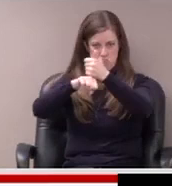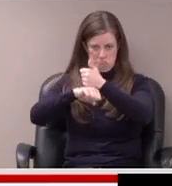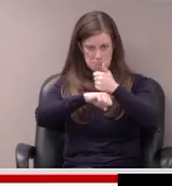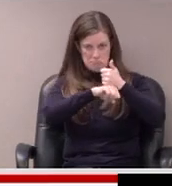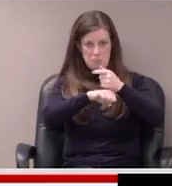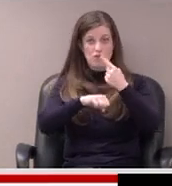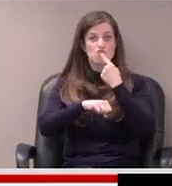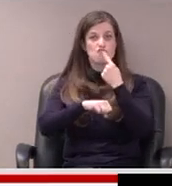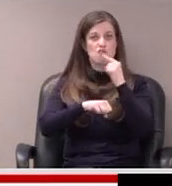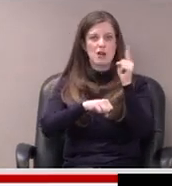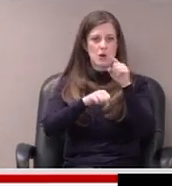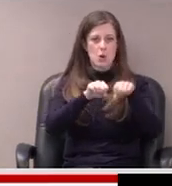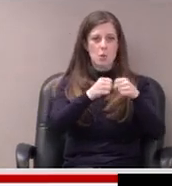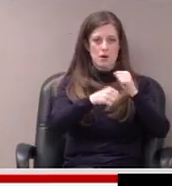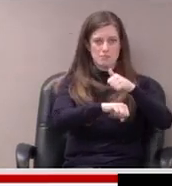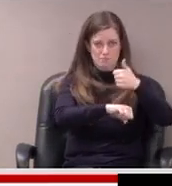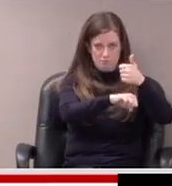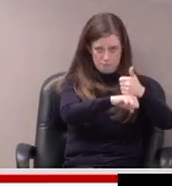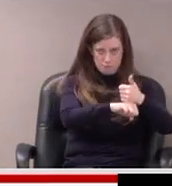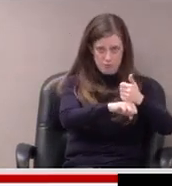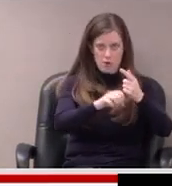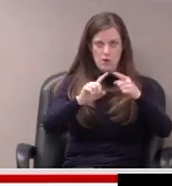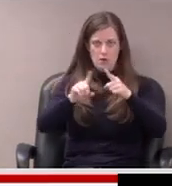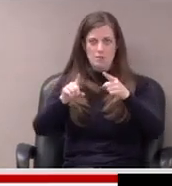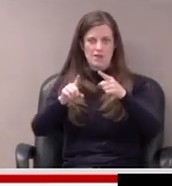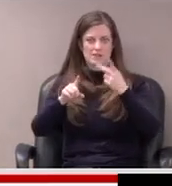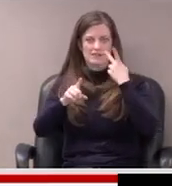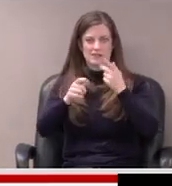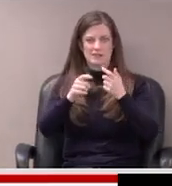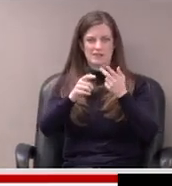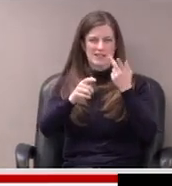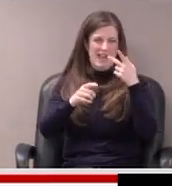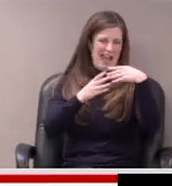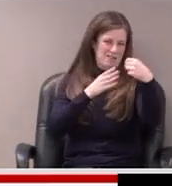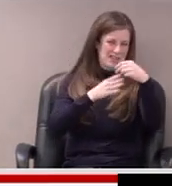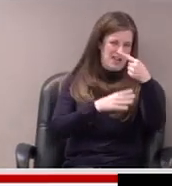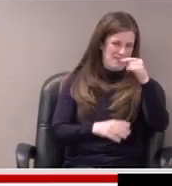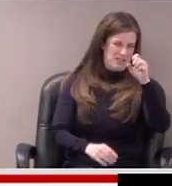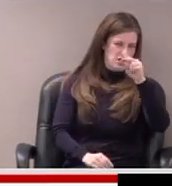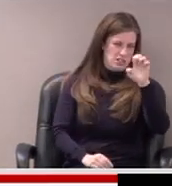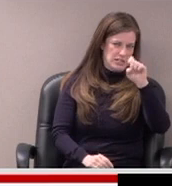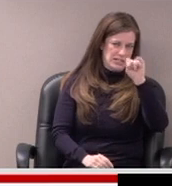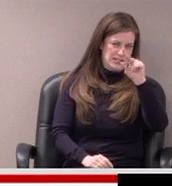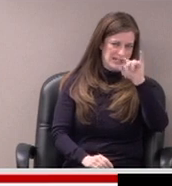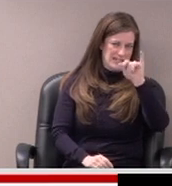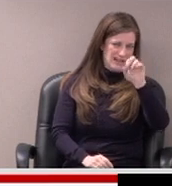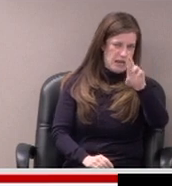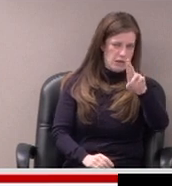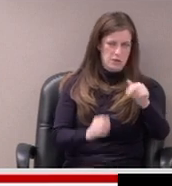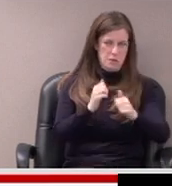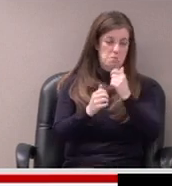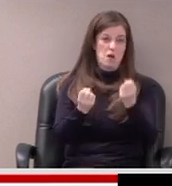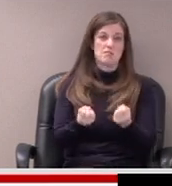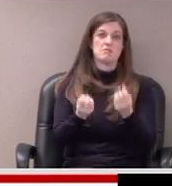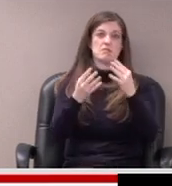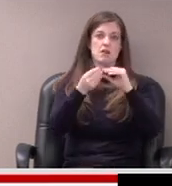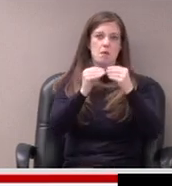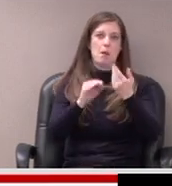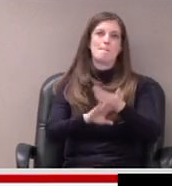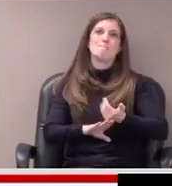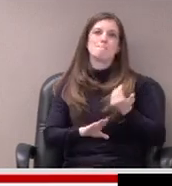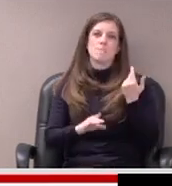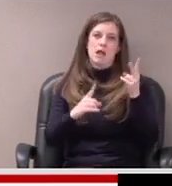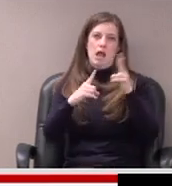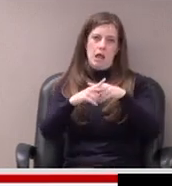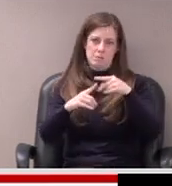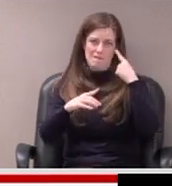The red dots are where they've broken ground. So you can kind of see outside of the Gene Snyder there is where we have the largest number of pre-applications for